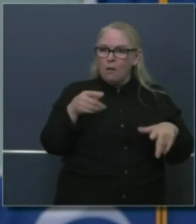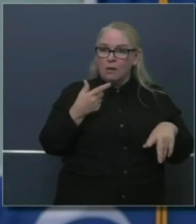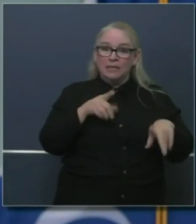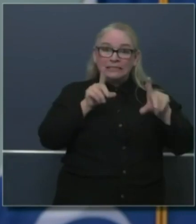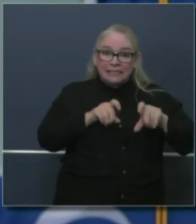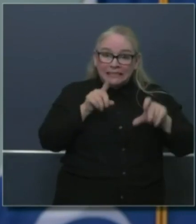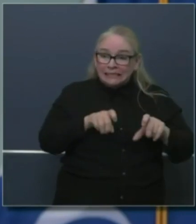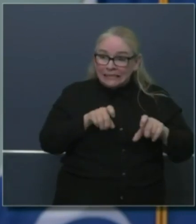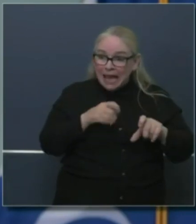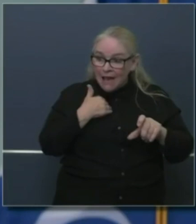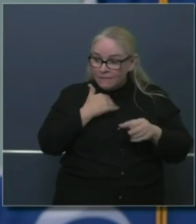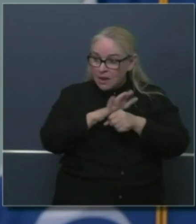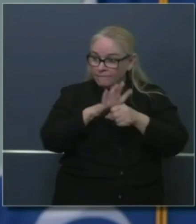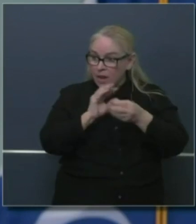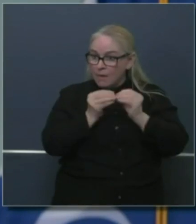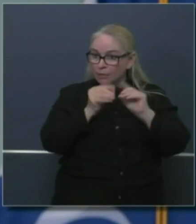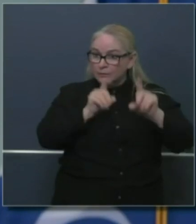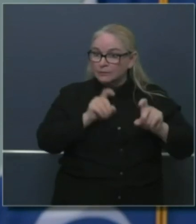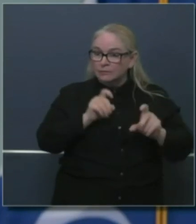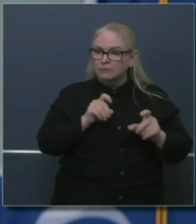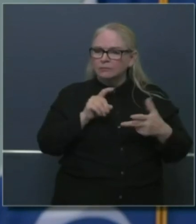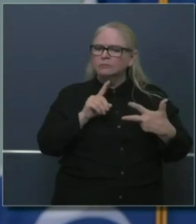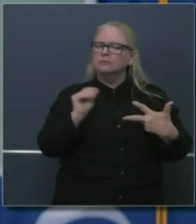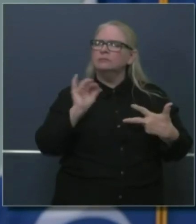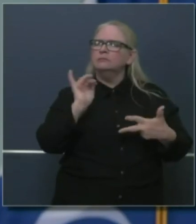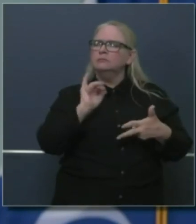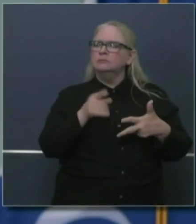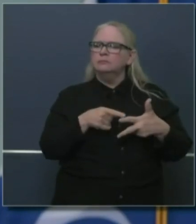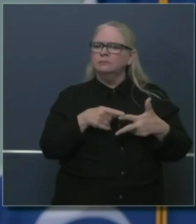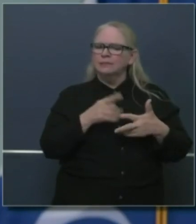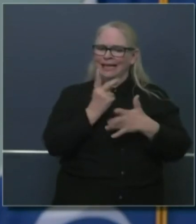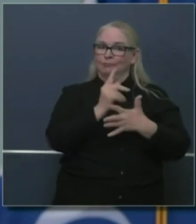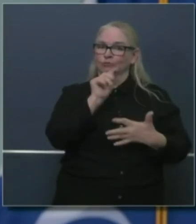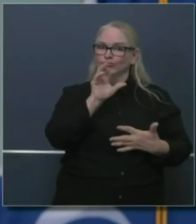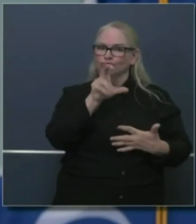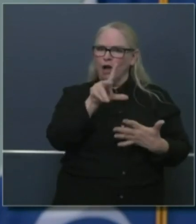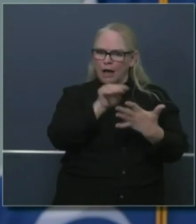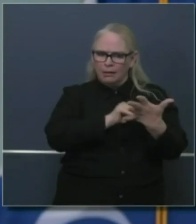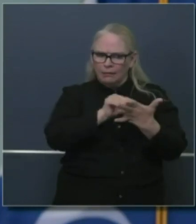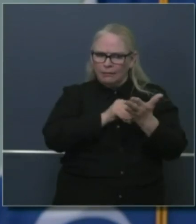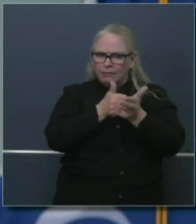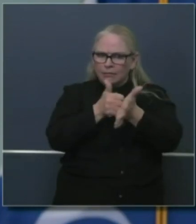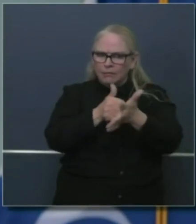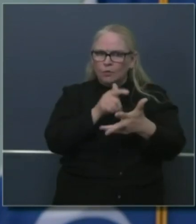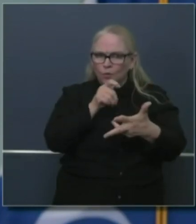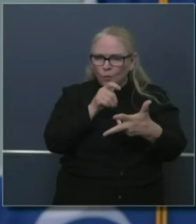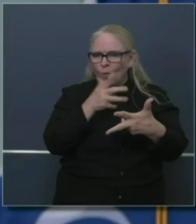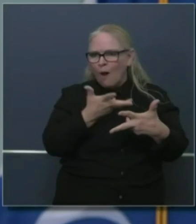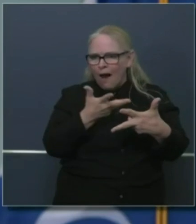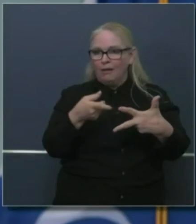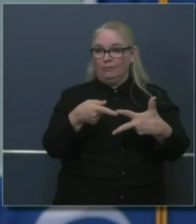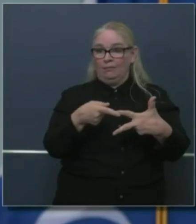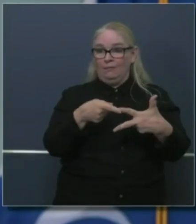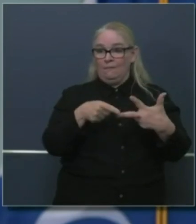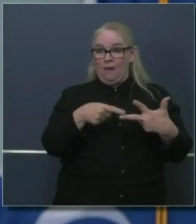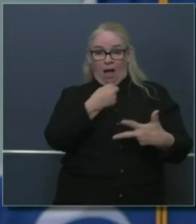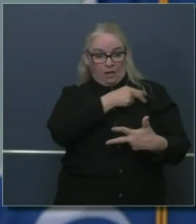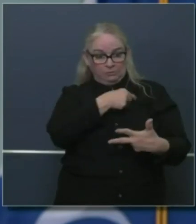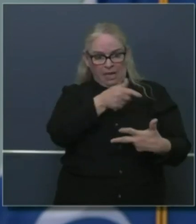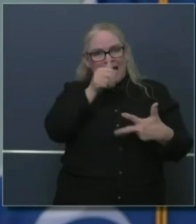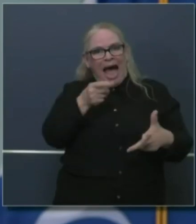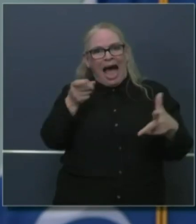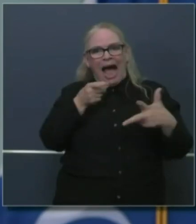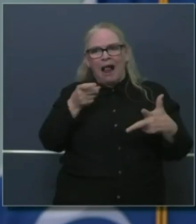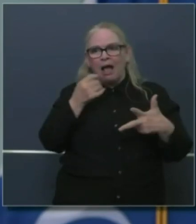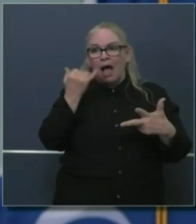on tracing, on tracking, on supportive isolation, on issues related to hospital surge, how we manage the